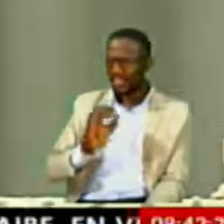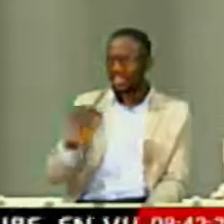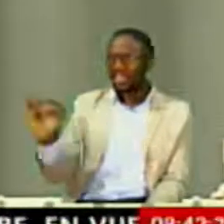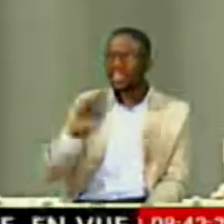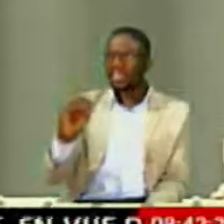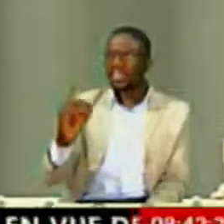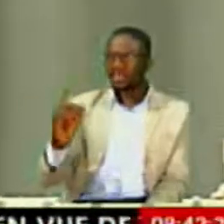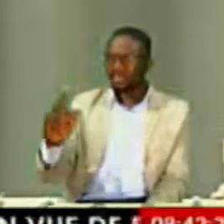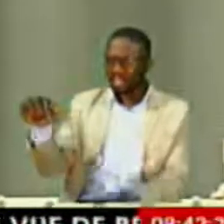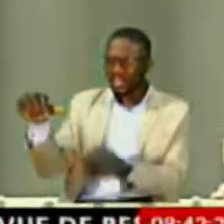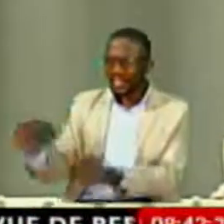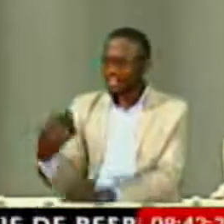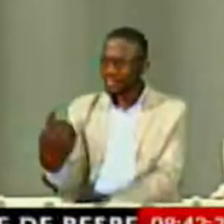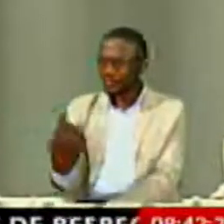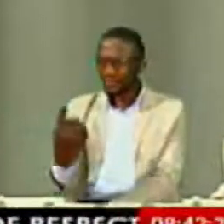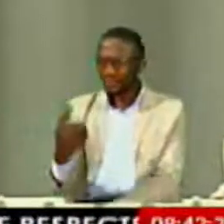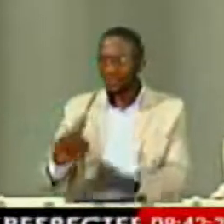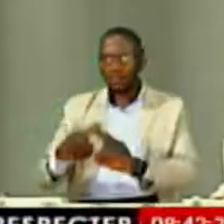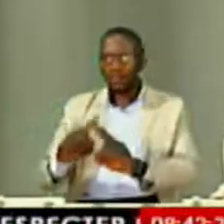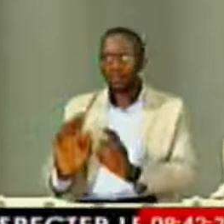Dieu avait réservé